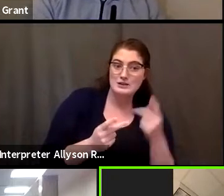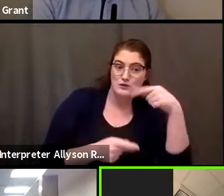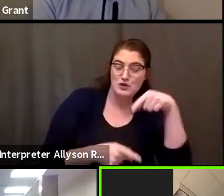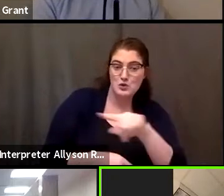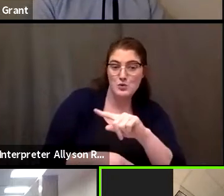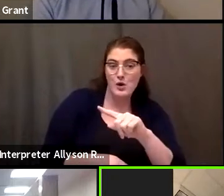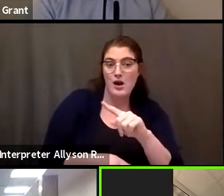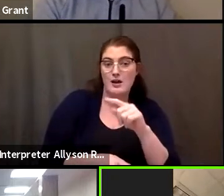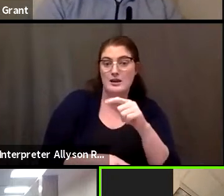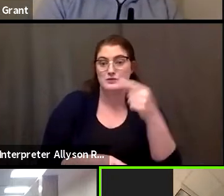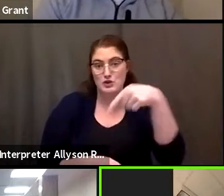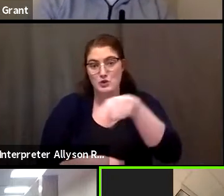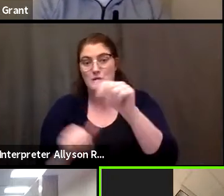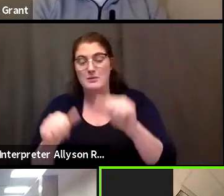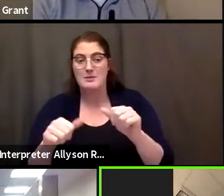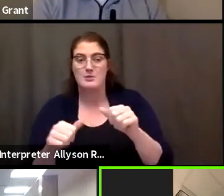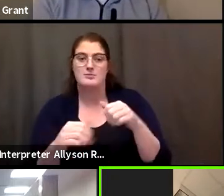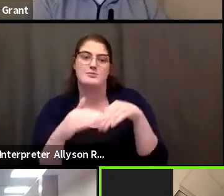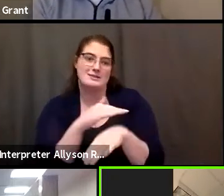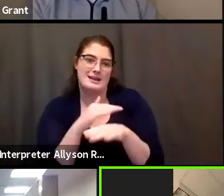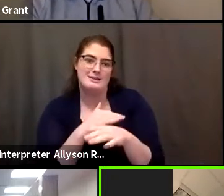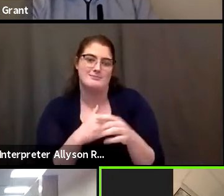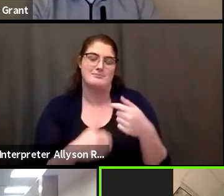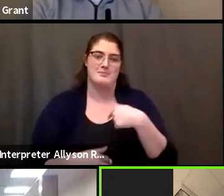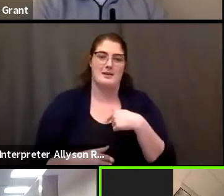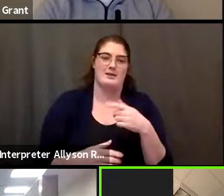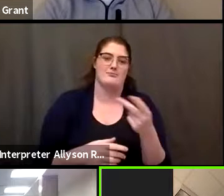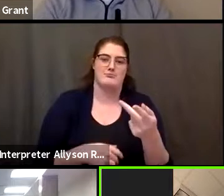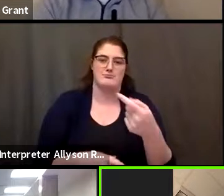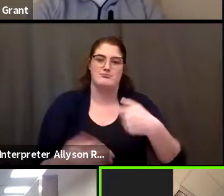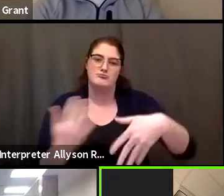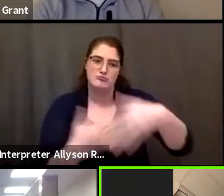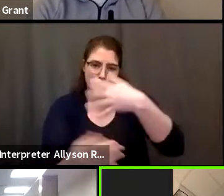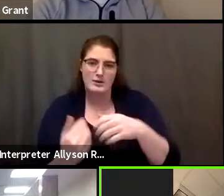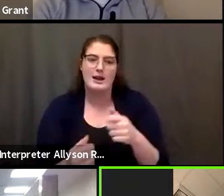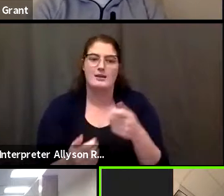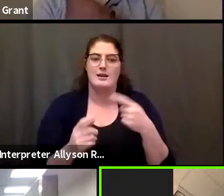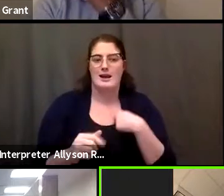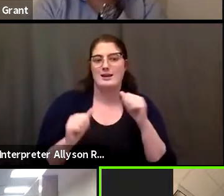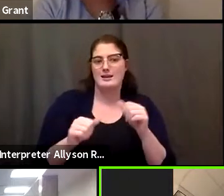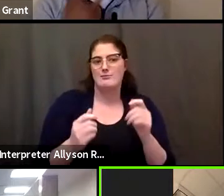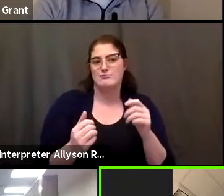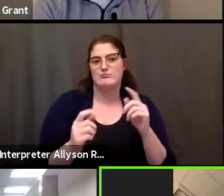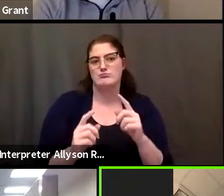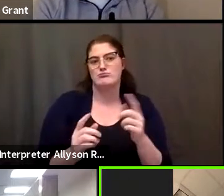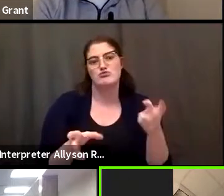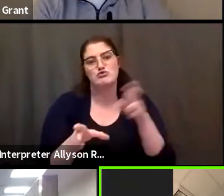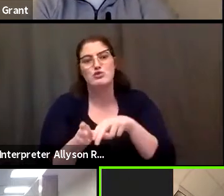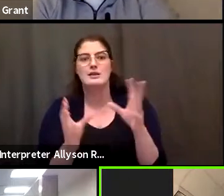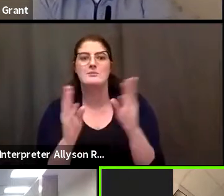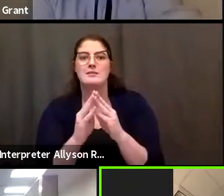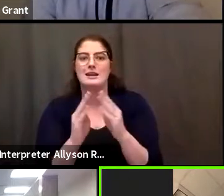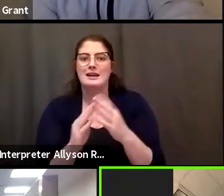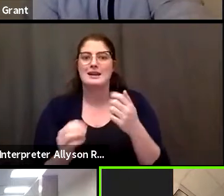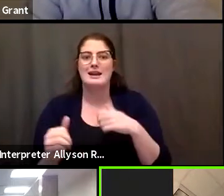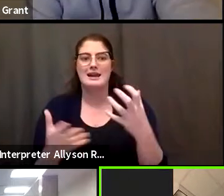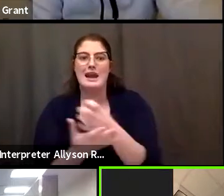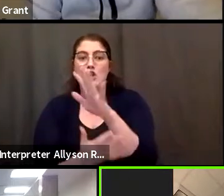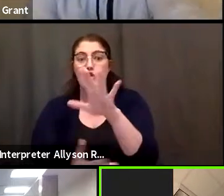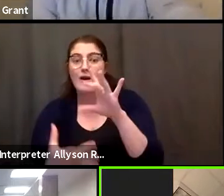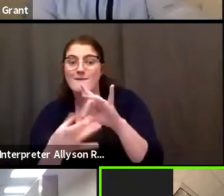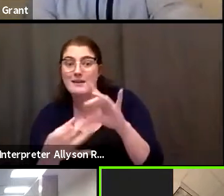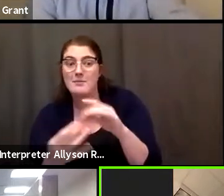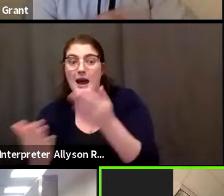to be accessible to you, and also to attend these meetings so that I can get the feedback from you, bring it back to the department, bring it back to the